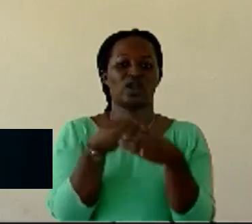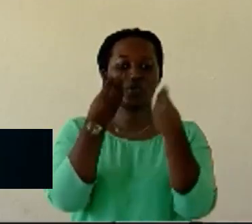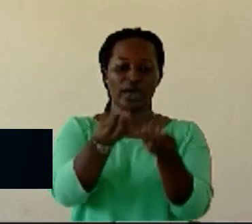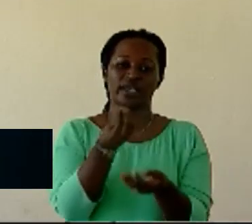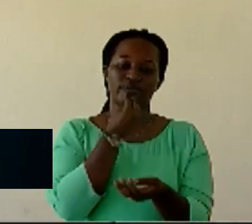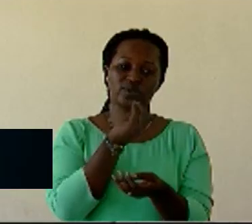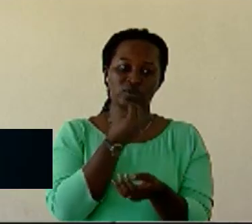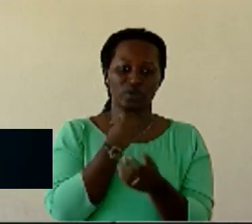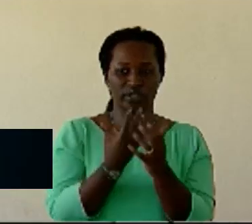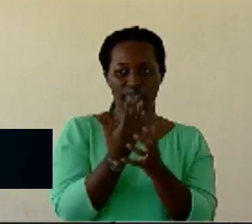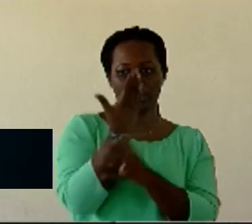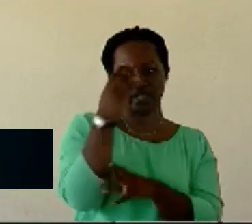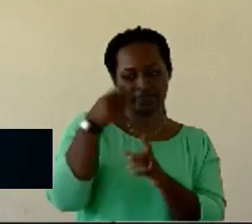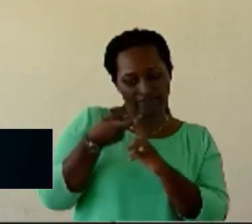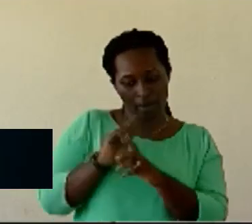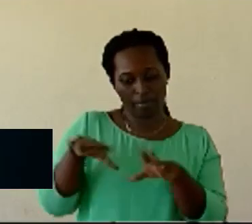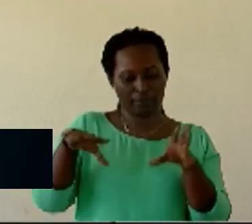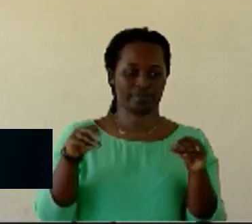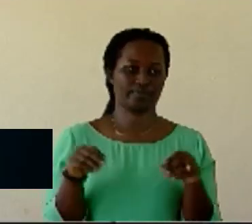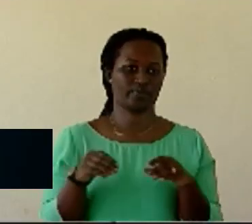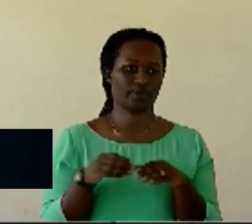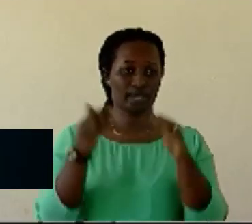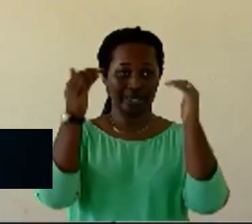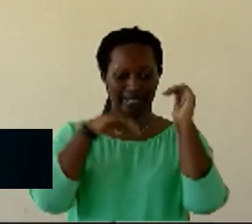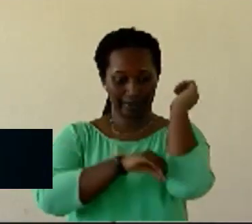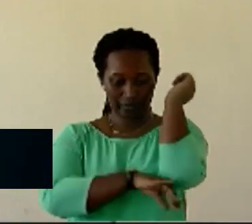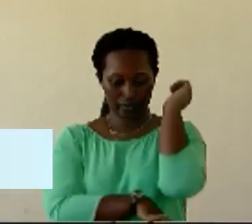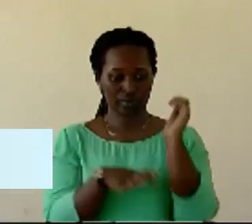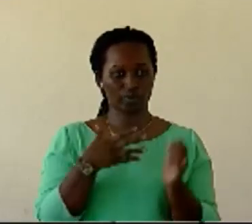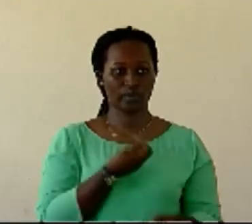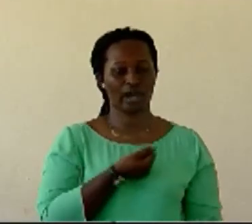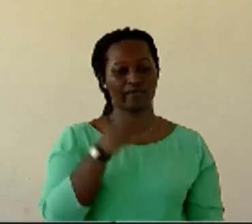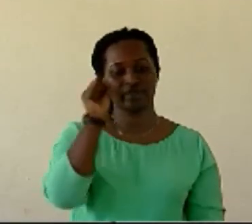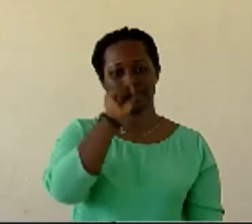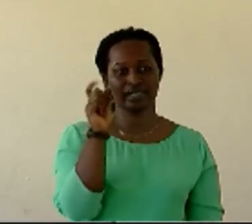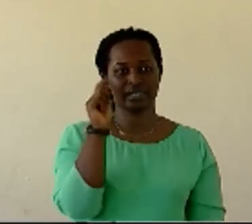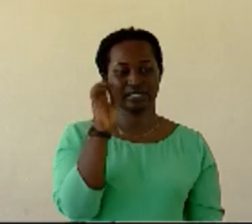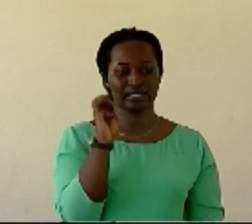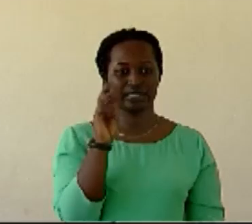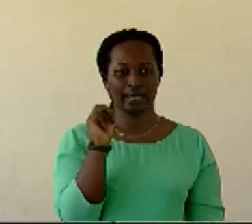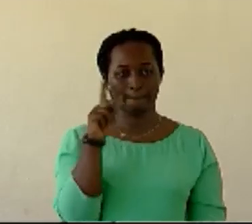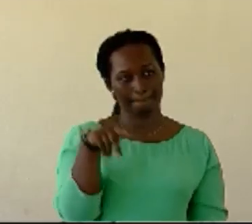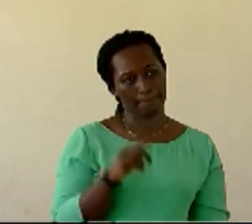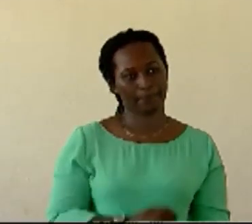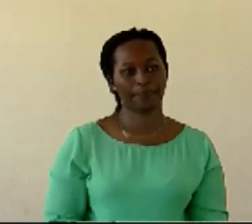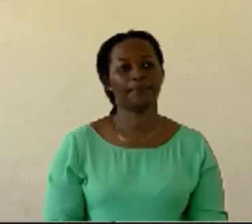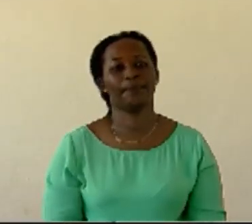soil. Then, apart from roots, we also have the stem.